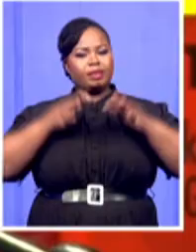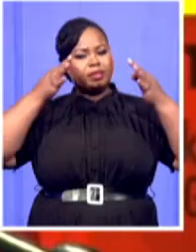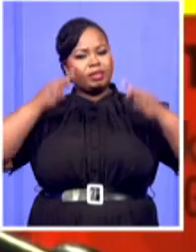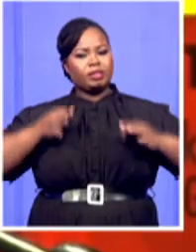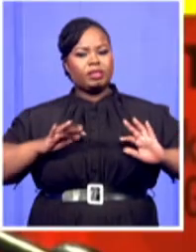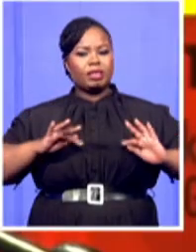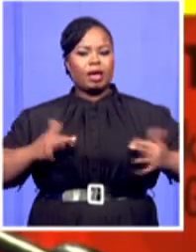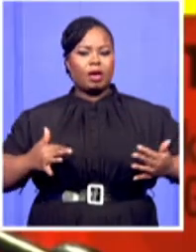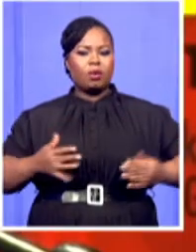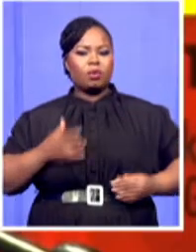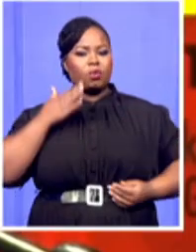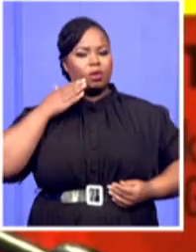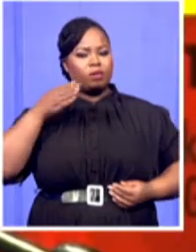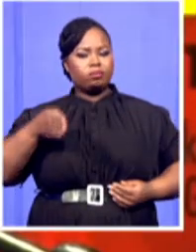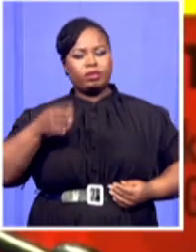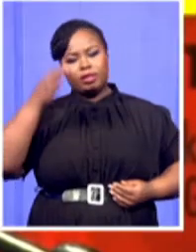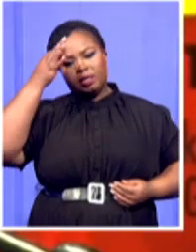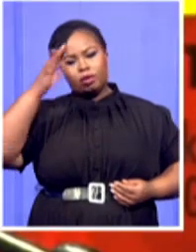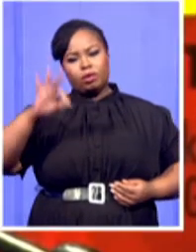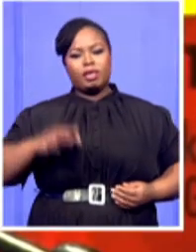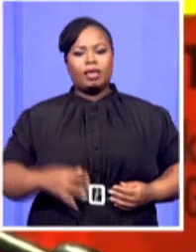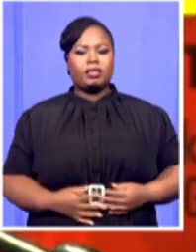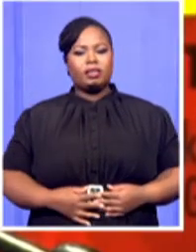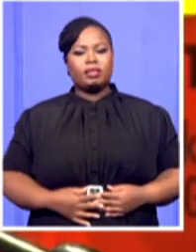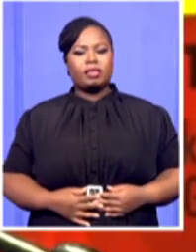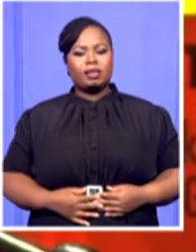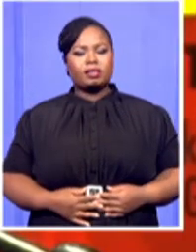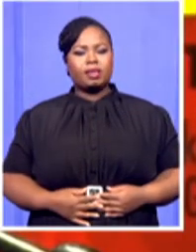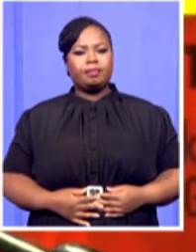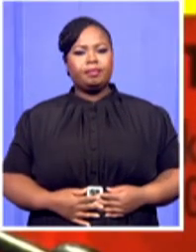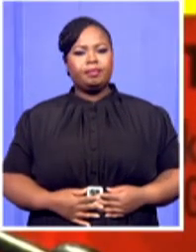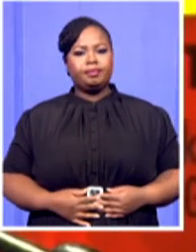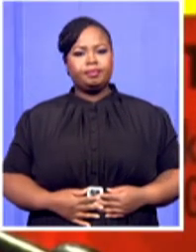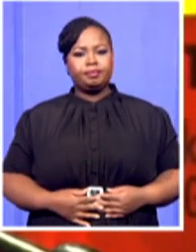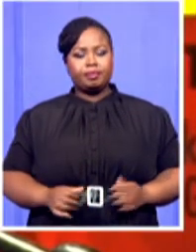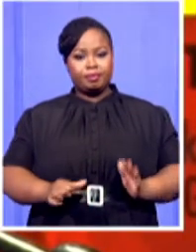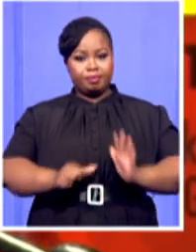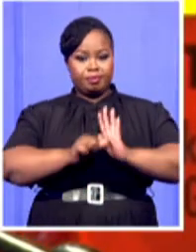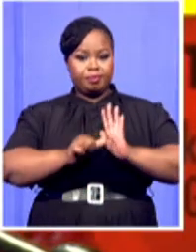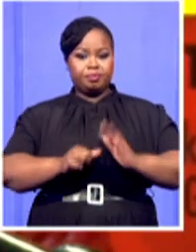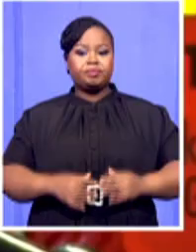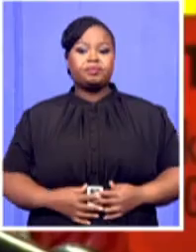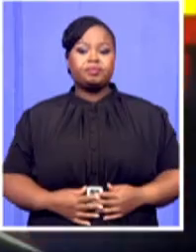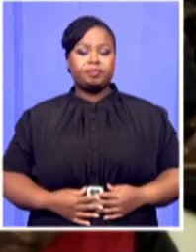party in government? It's gonna be important.